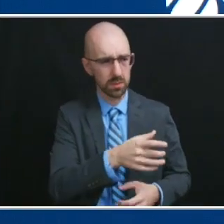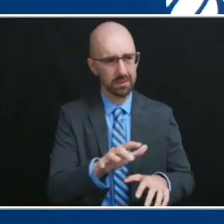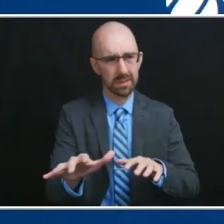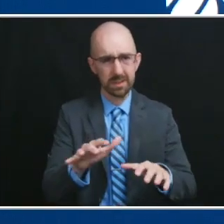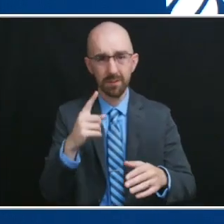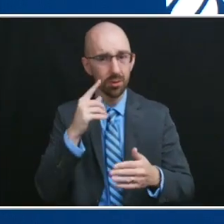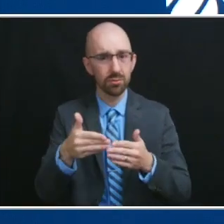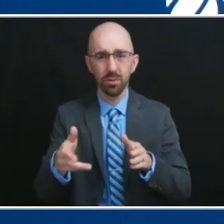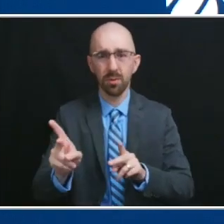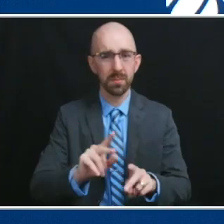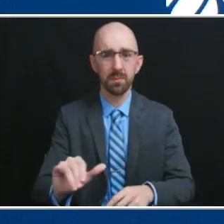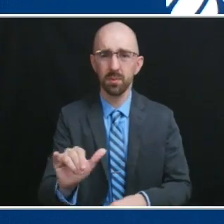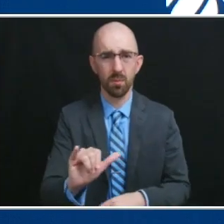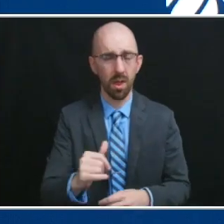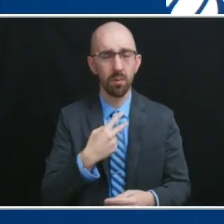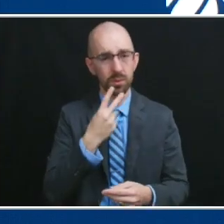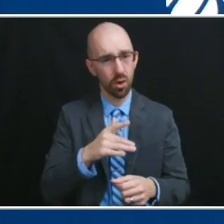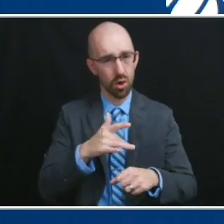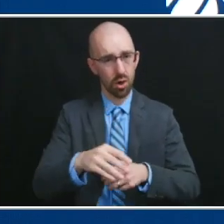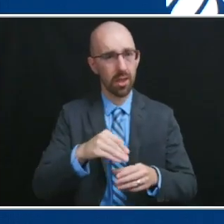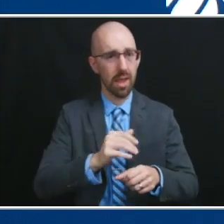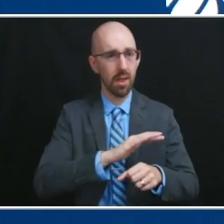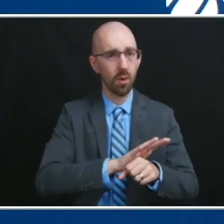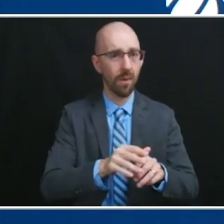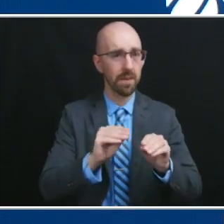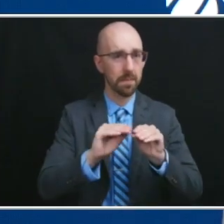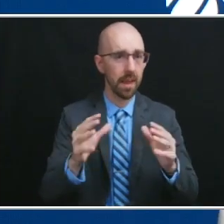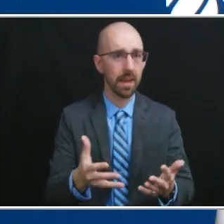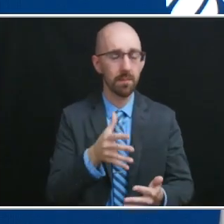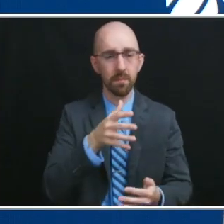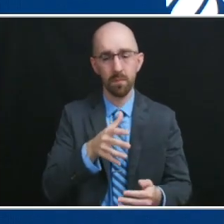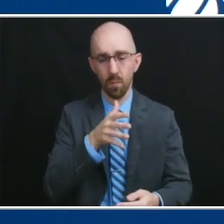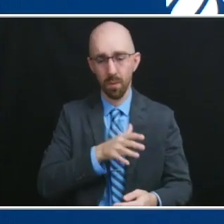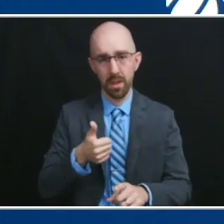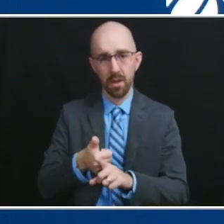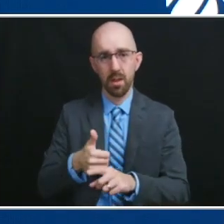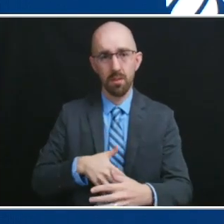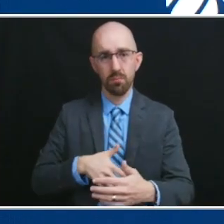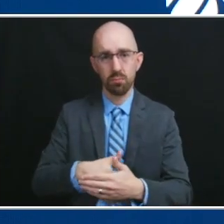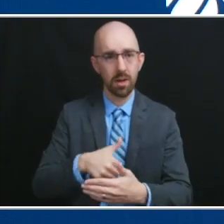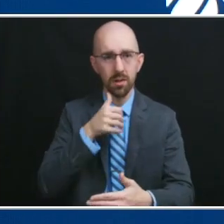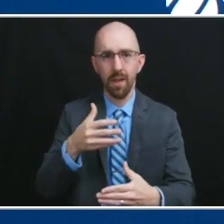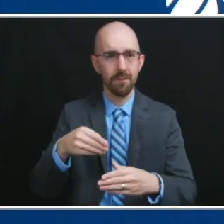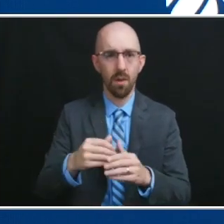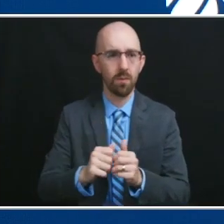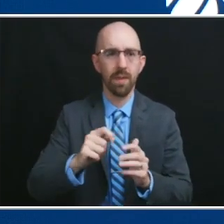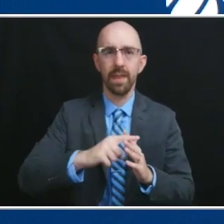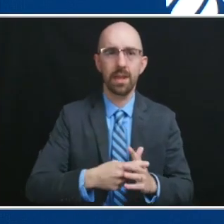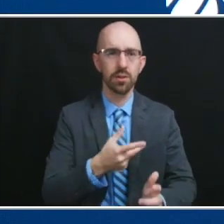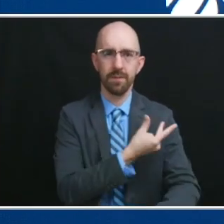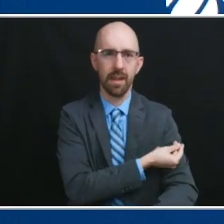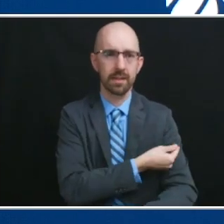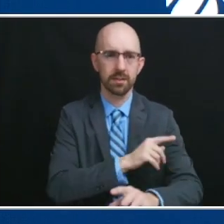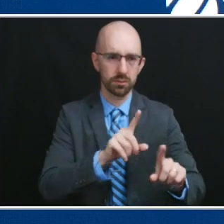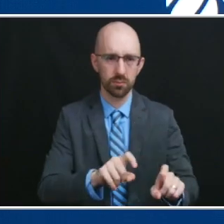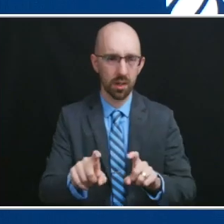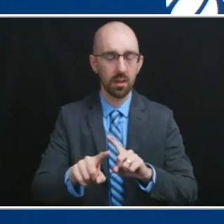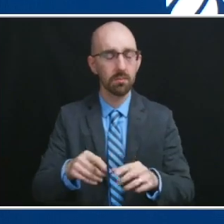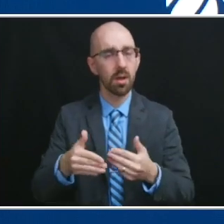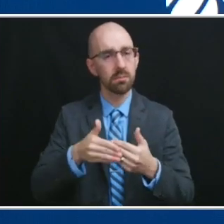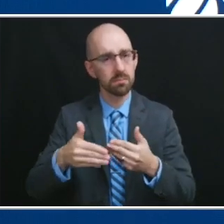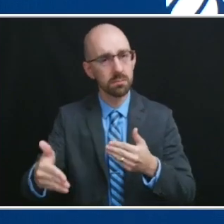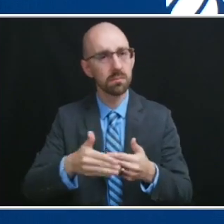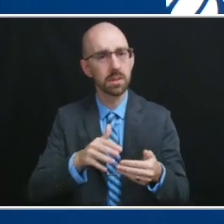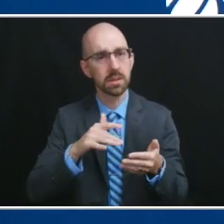we saw early on in the pandemic, pregnant women were not involved in the initial vaccine trials. However, subsequent studies after